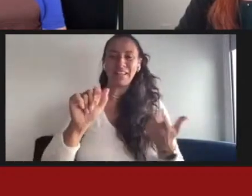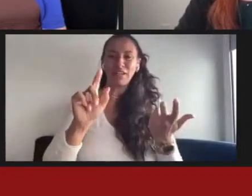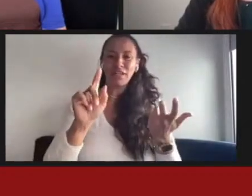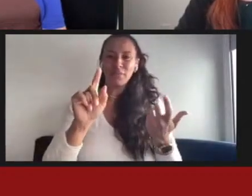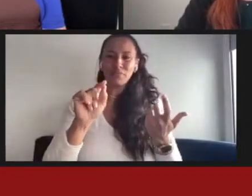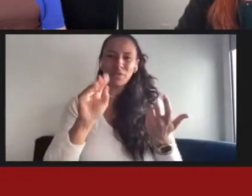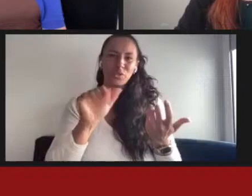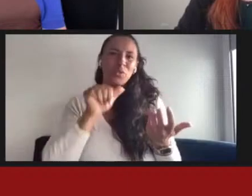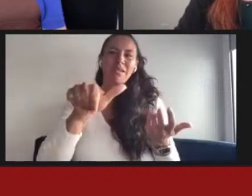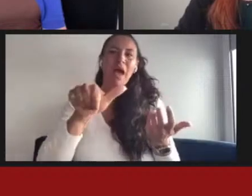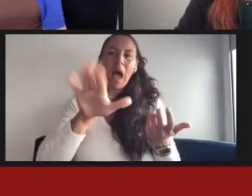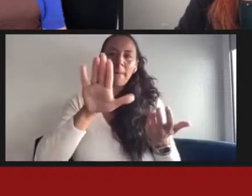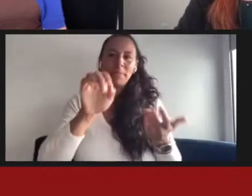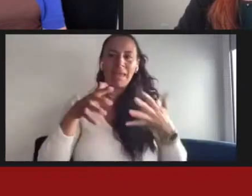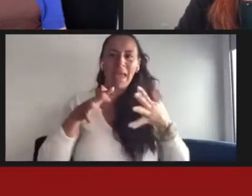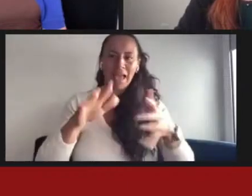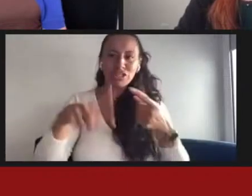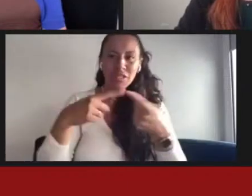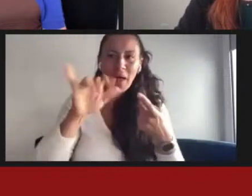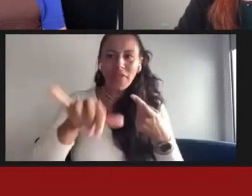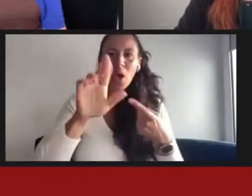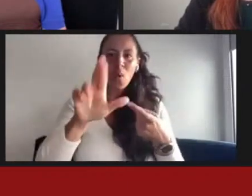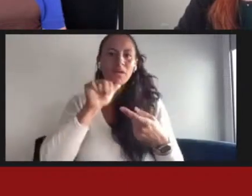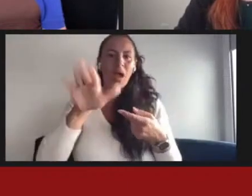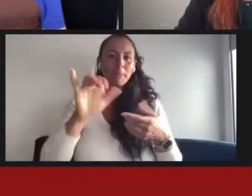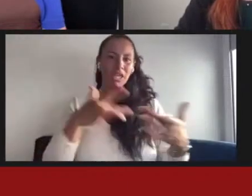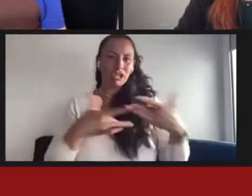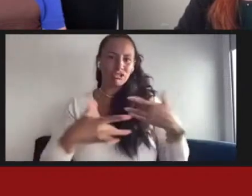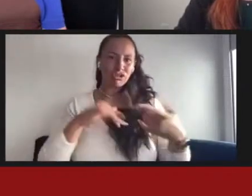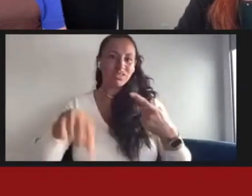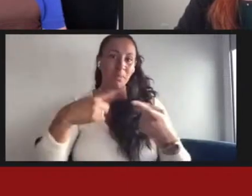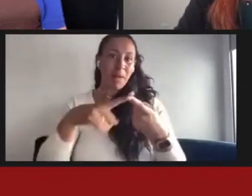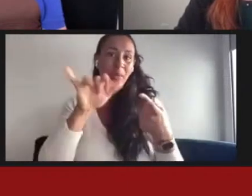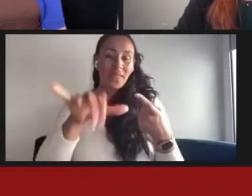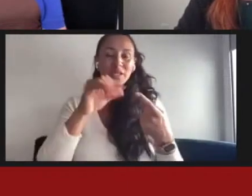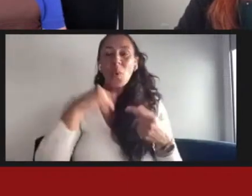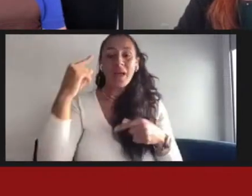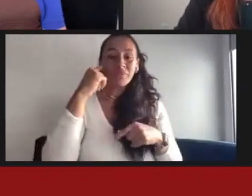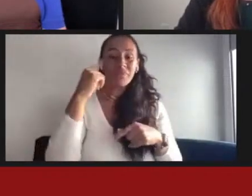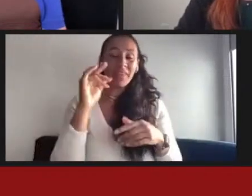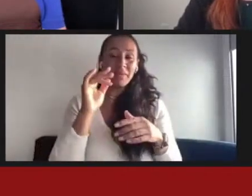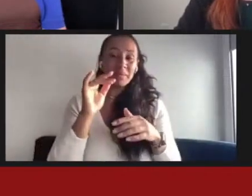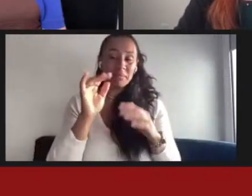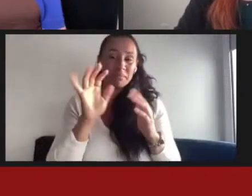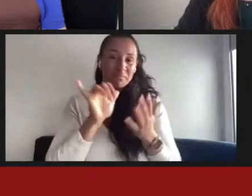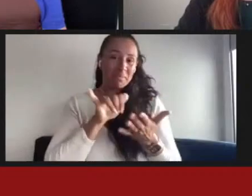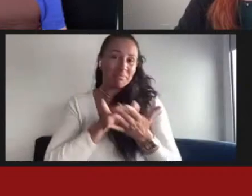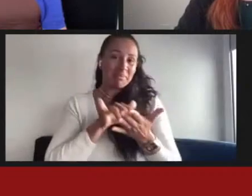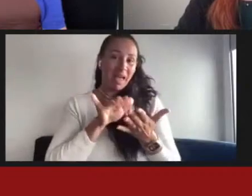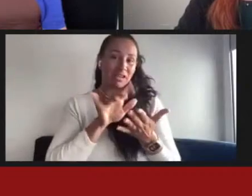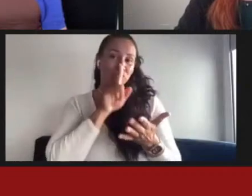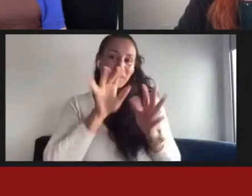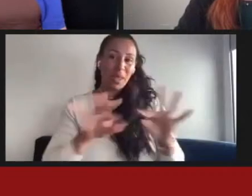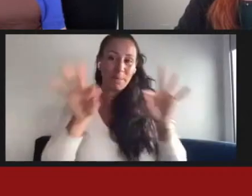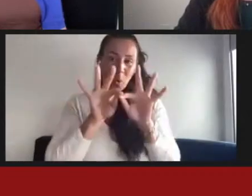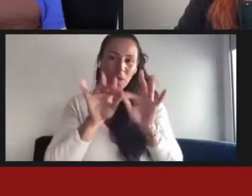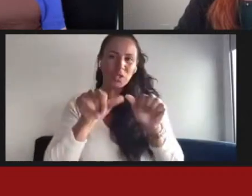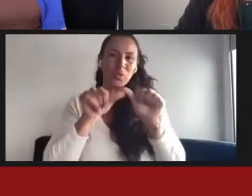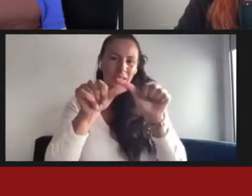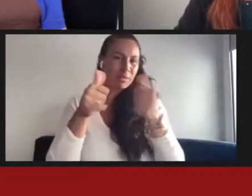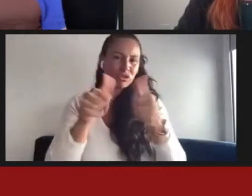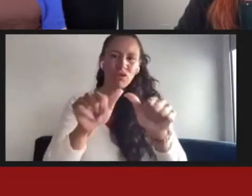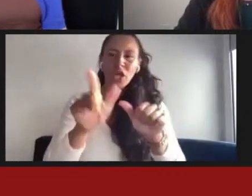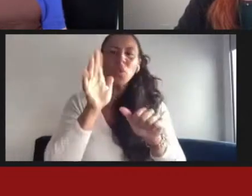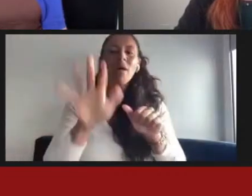not be anxious about it or not be concerned about it. And so I think that's, I think really important is just keep trying. You're going to